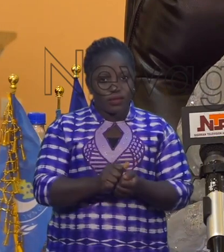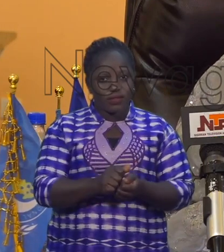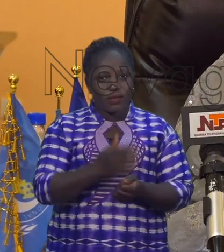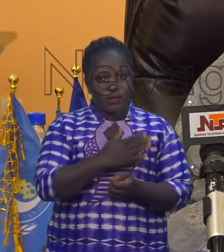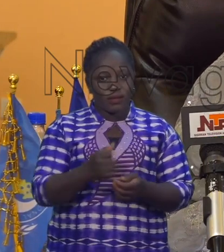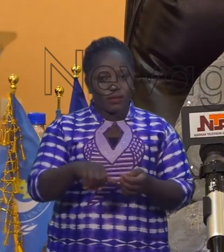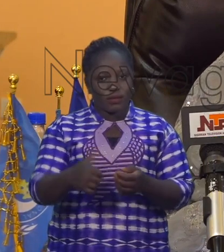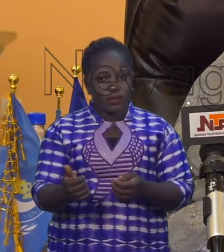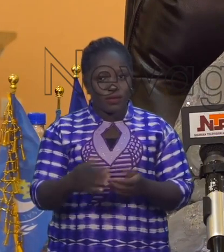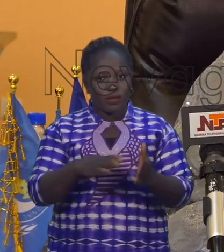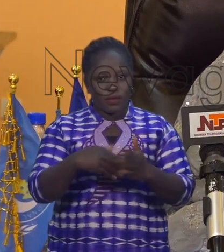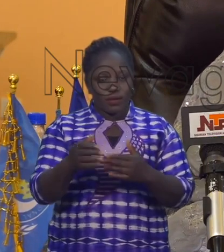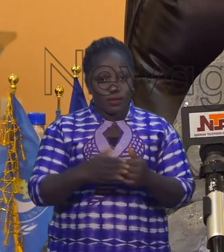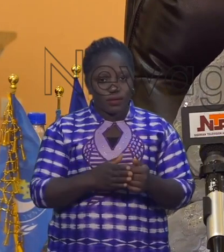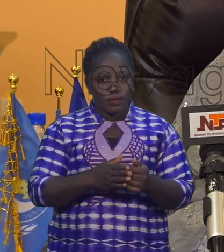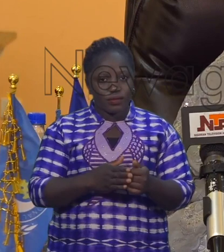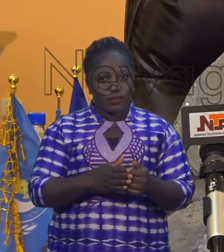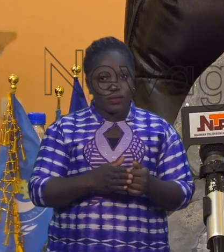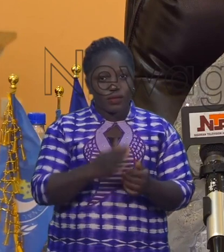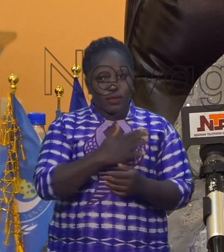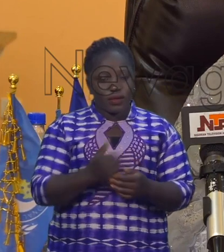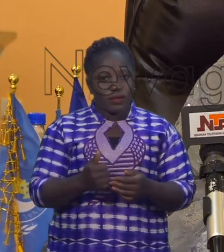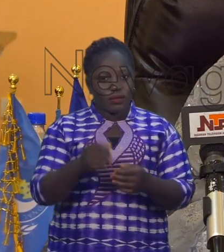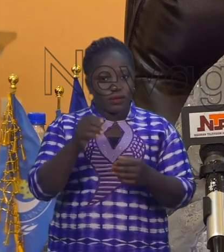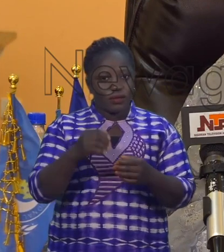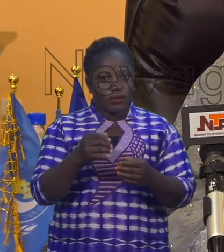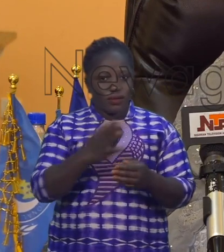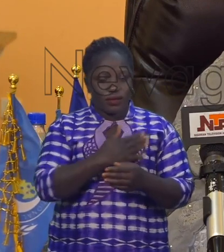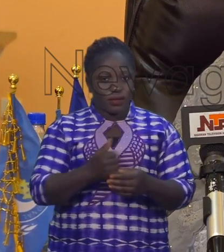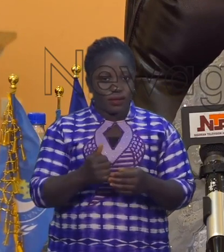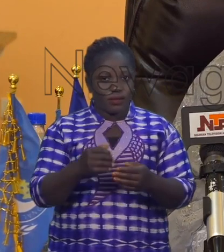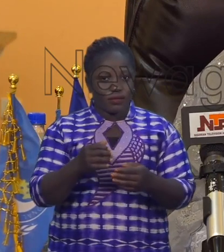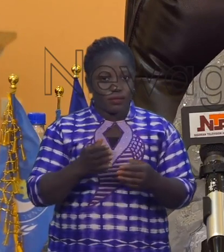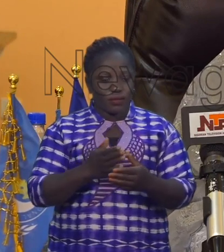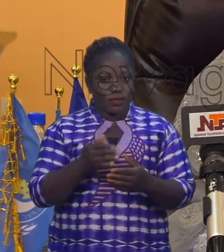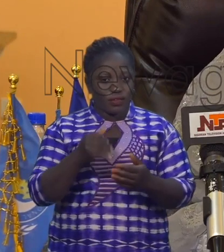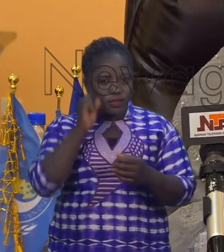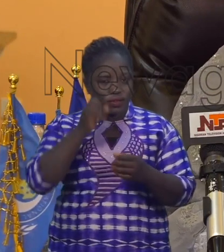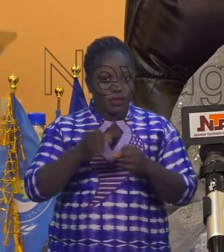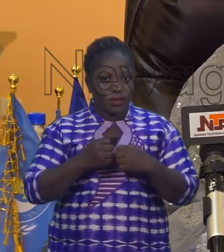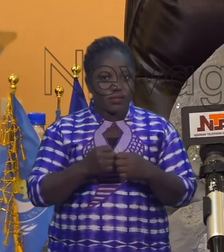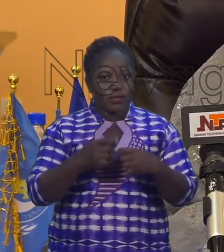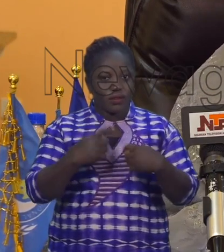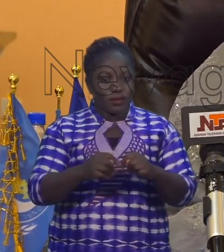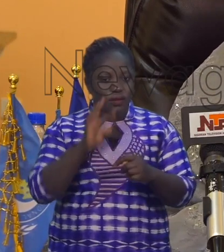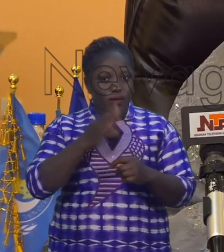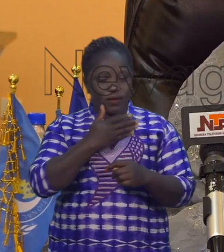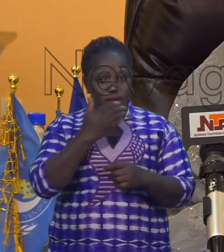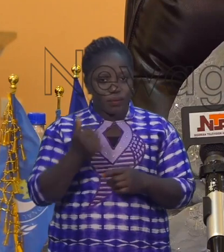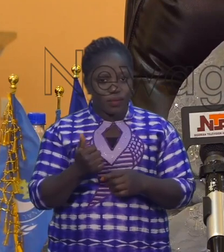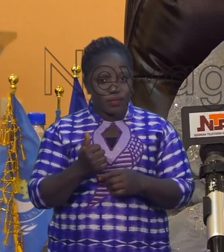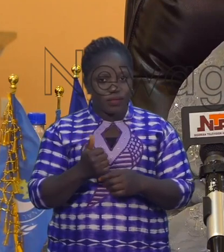natural disasters. And you can see the complexity and the scale of my